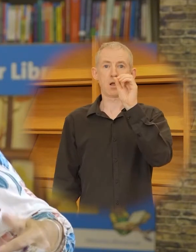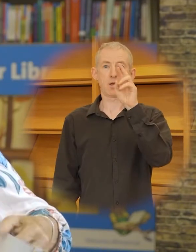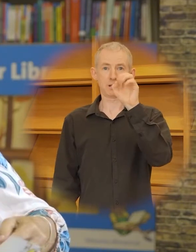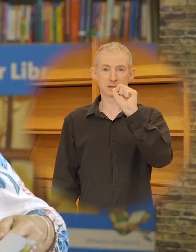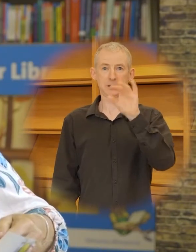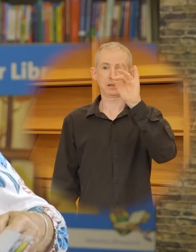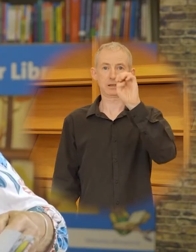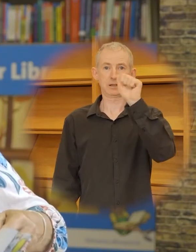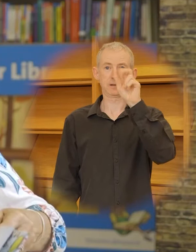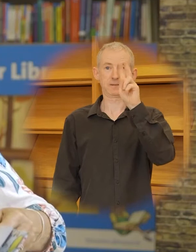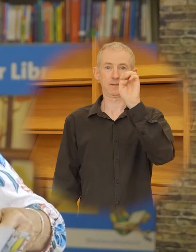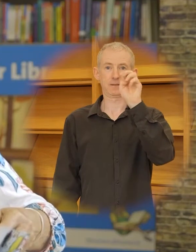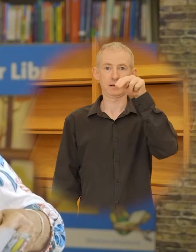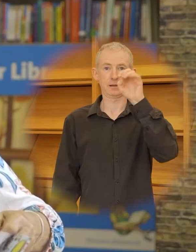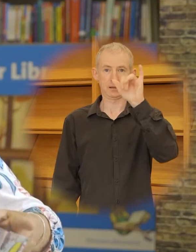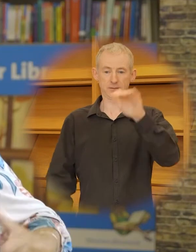Dee the Bee.